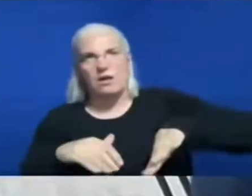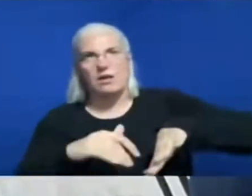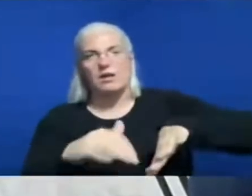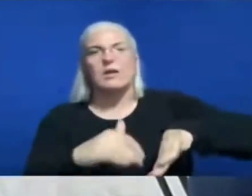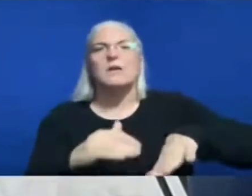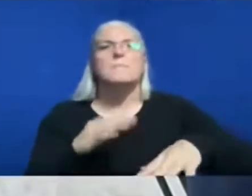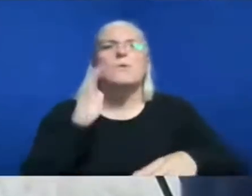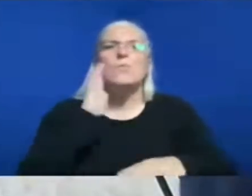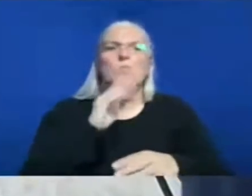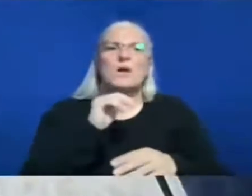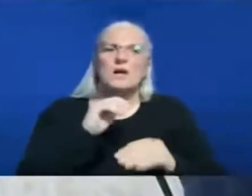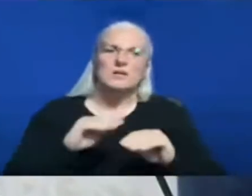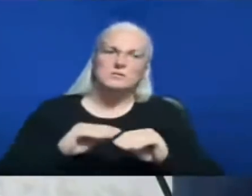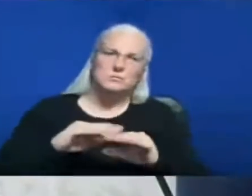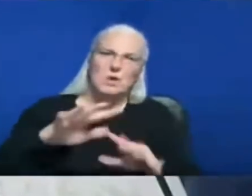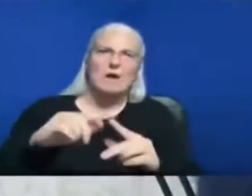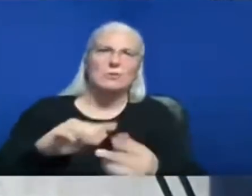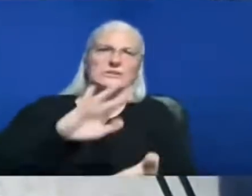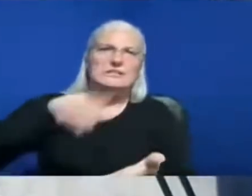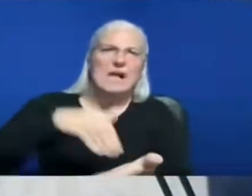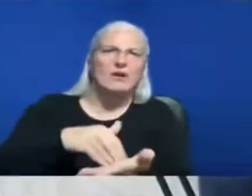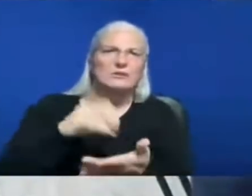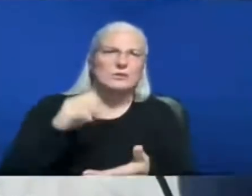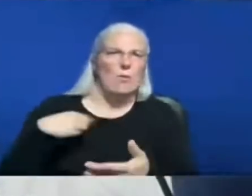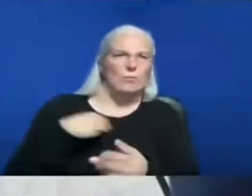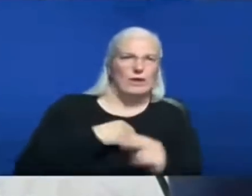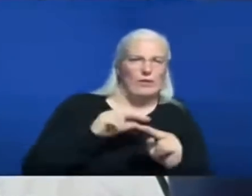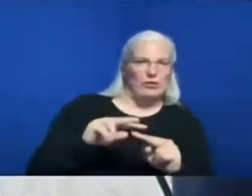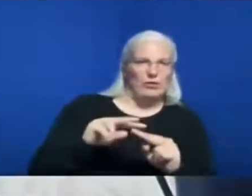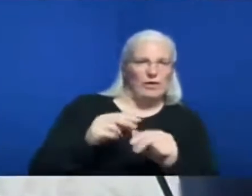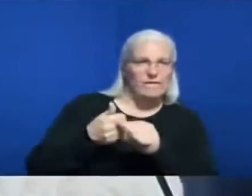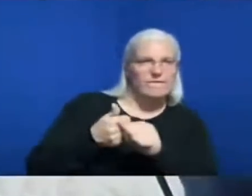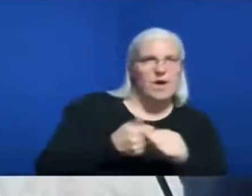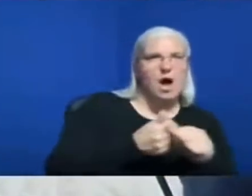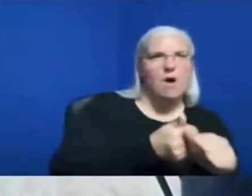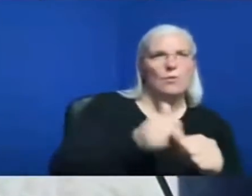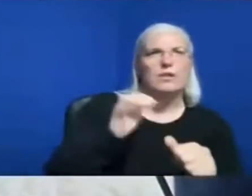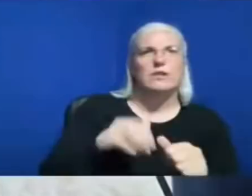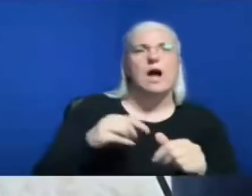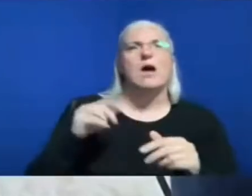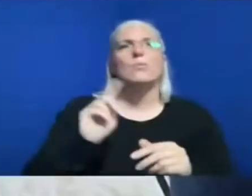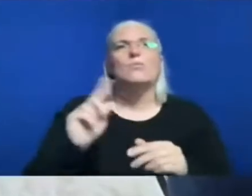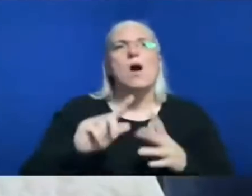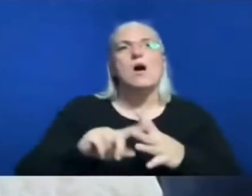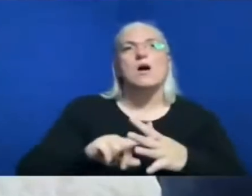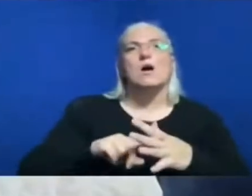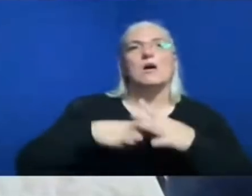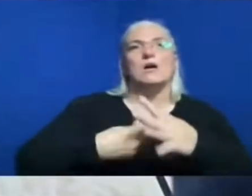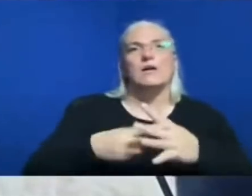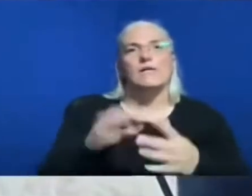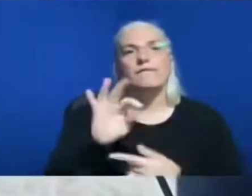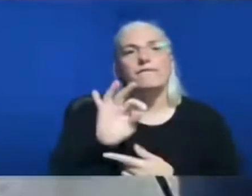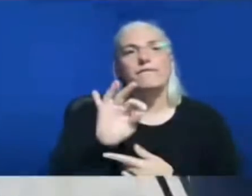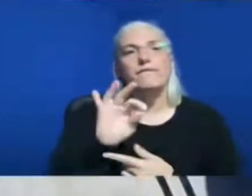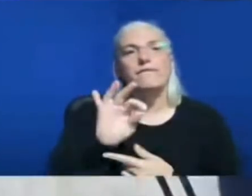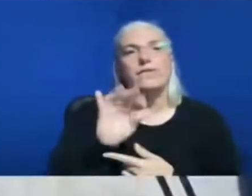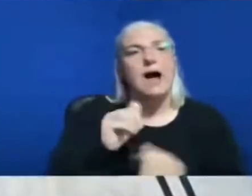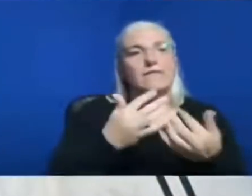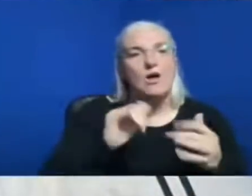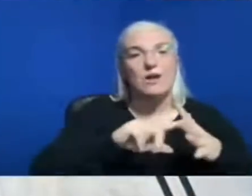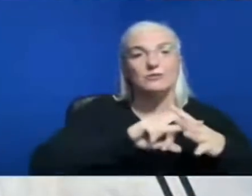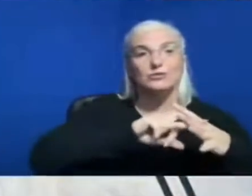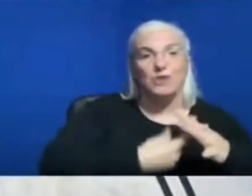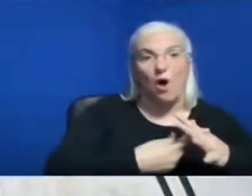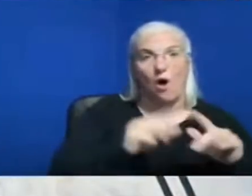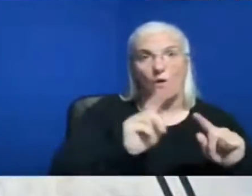goes out towards the original fly fire scar out this way, and then back towards the town of Taylorsville, where, again, on my